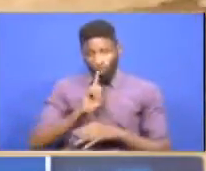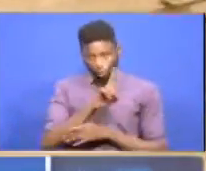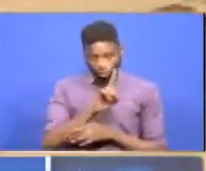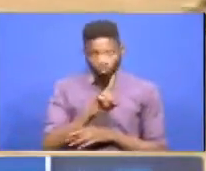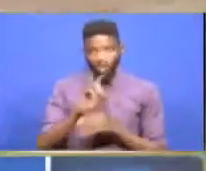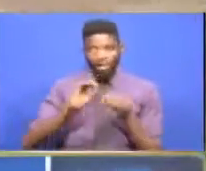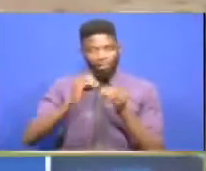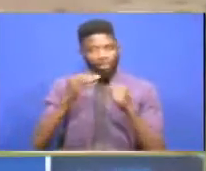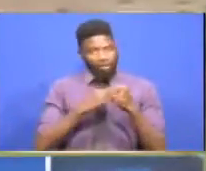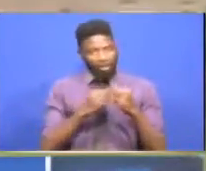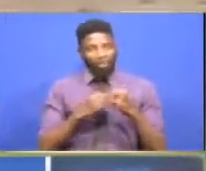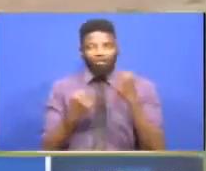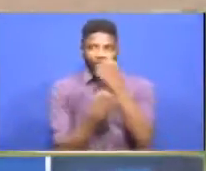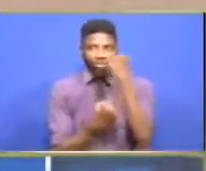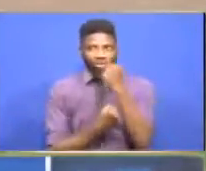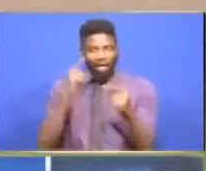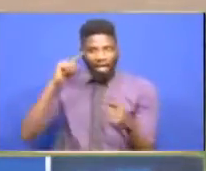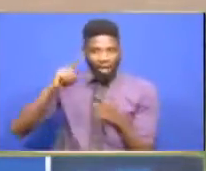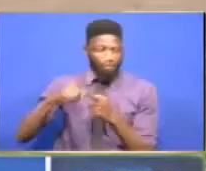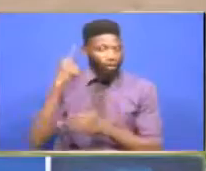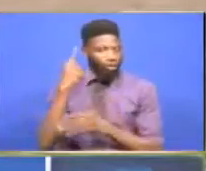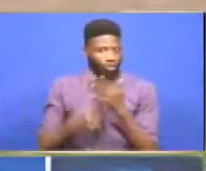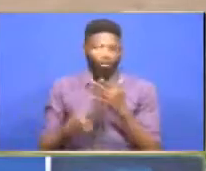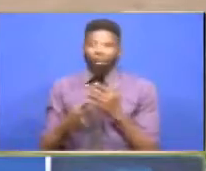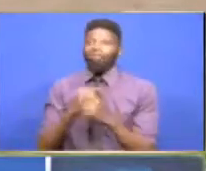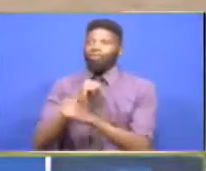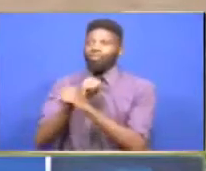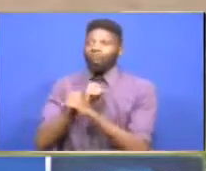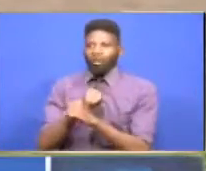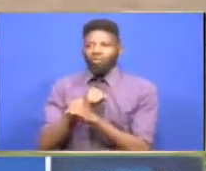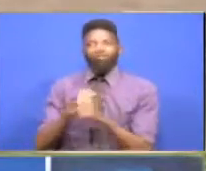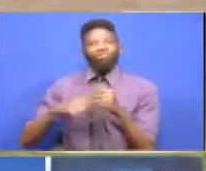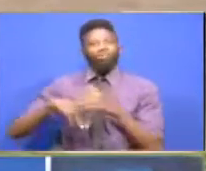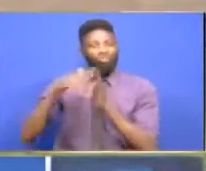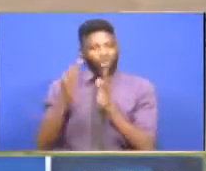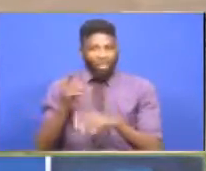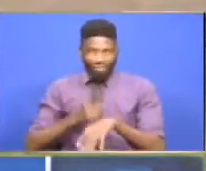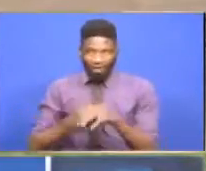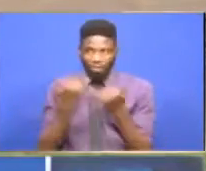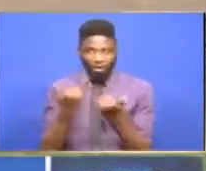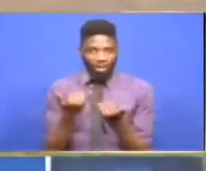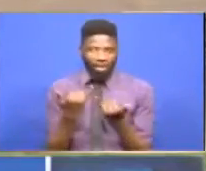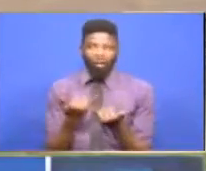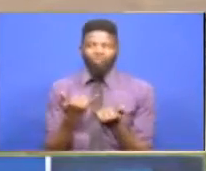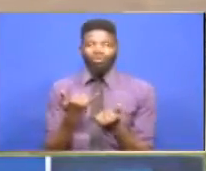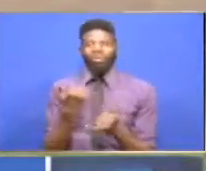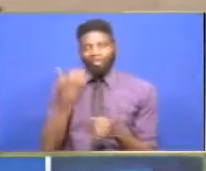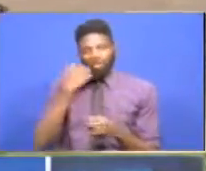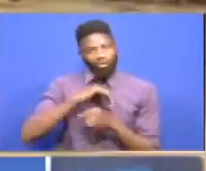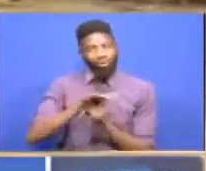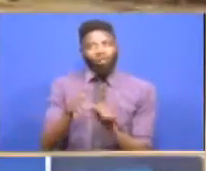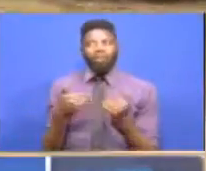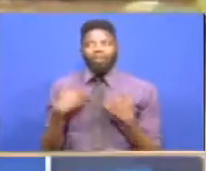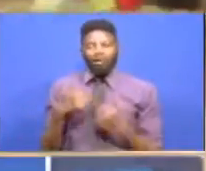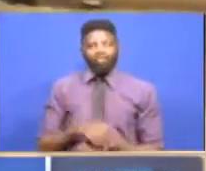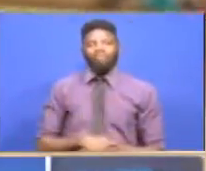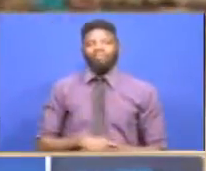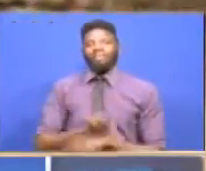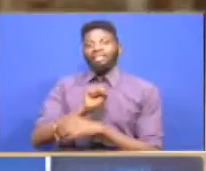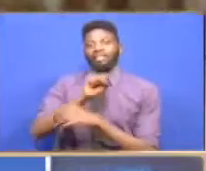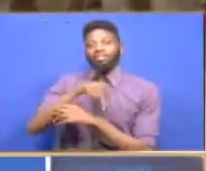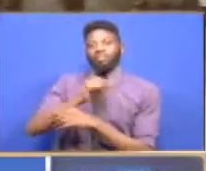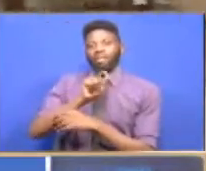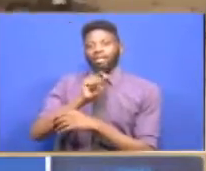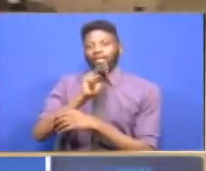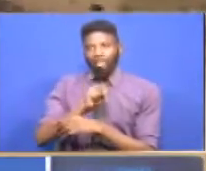was geared towards cushioning footballers from the region during these COVID-19 times. Spartans FC